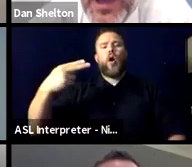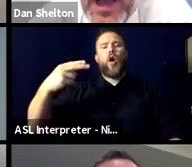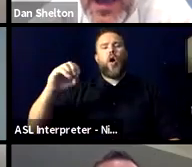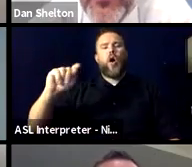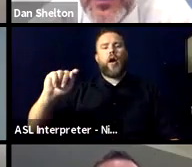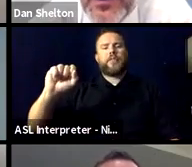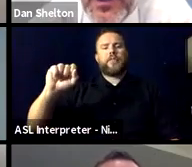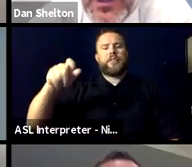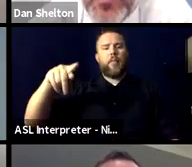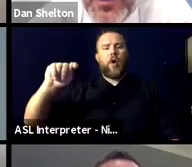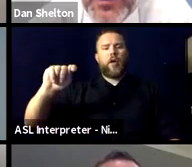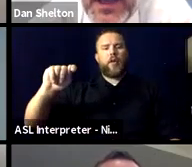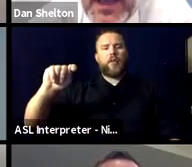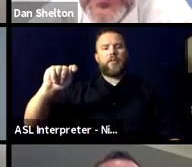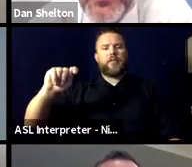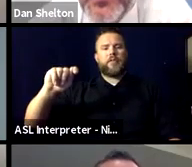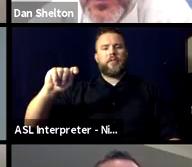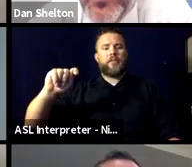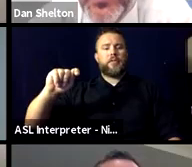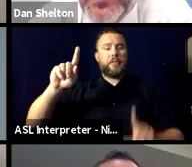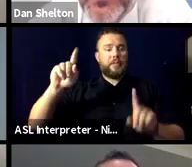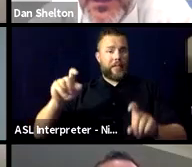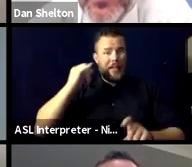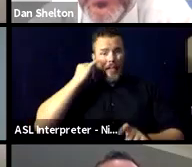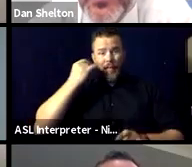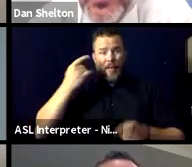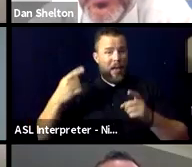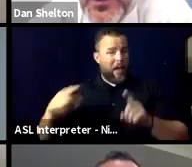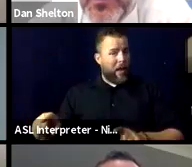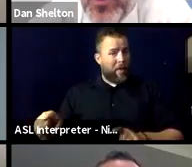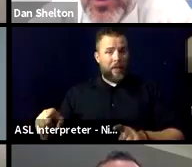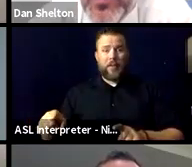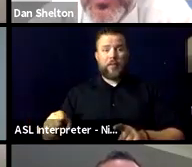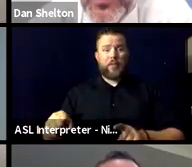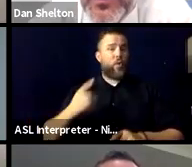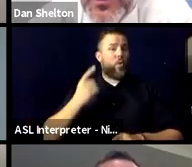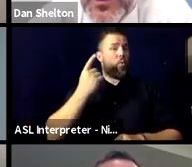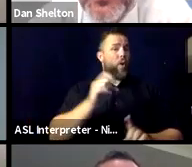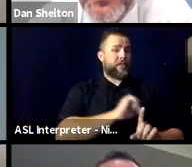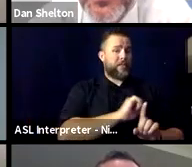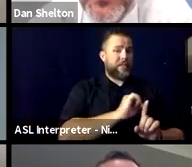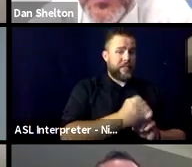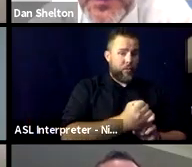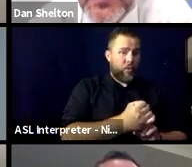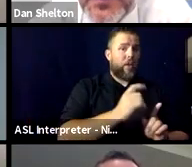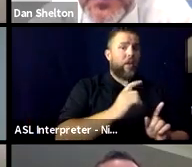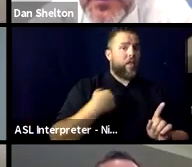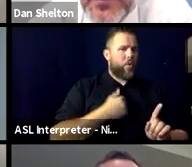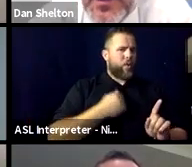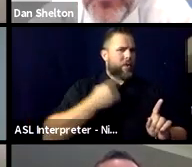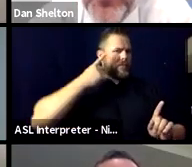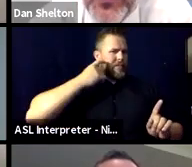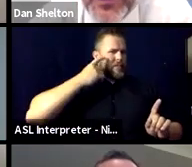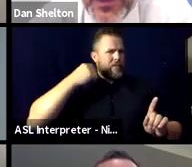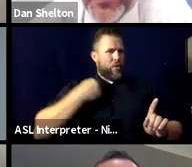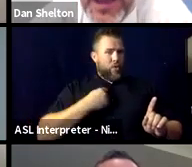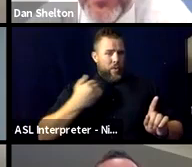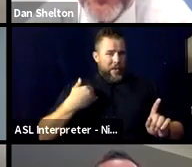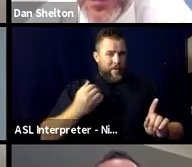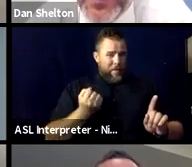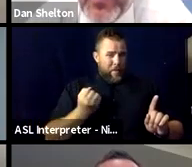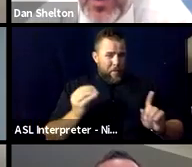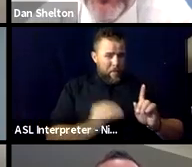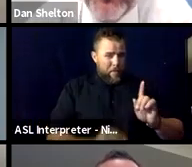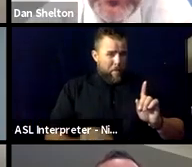we were to have a case that we need then to do more significant testing, both the county